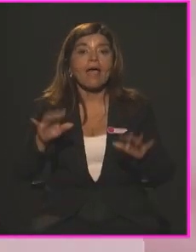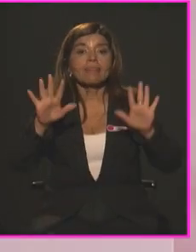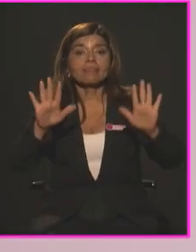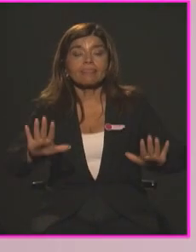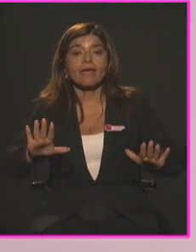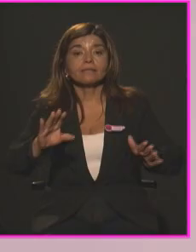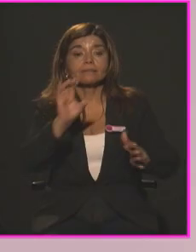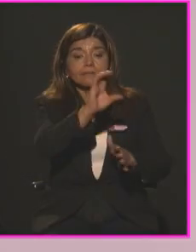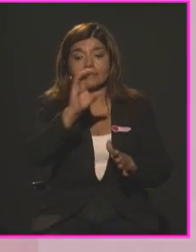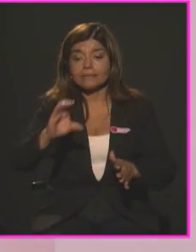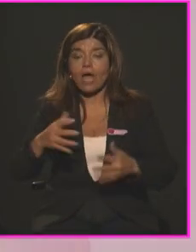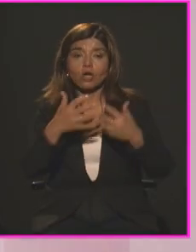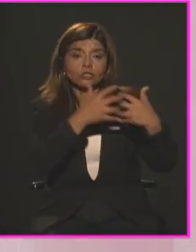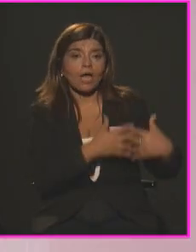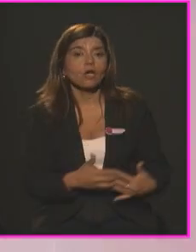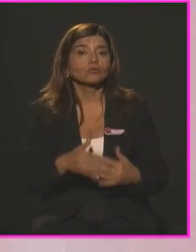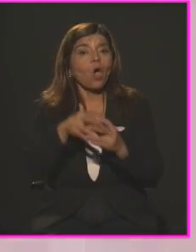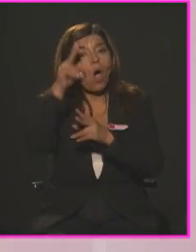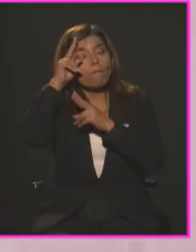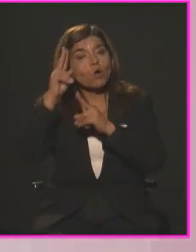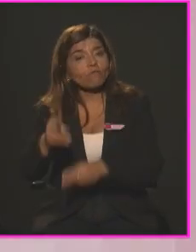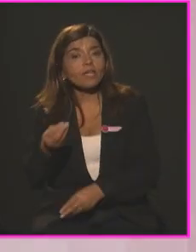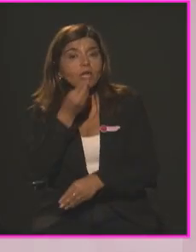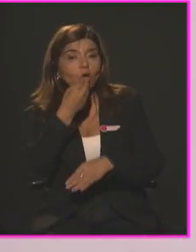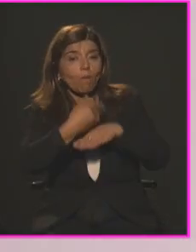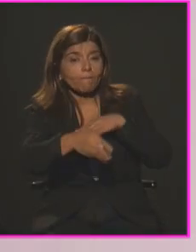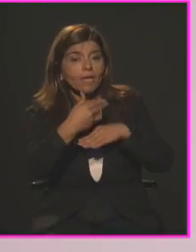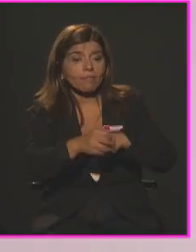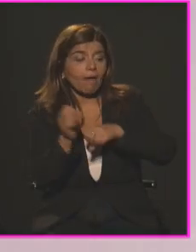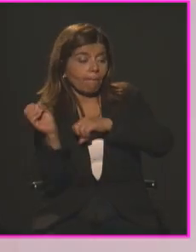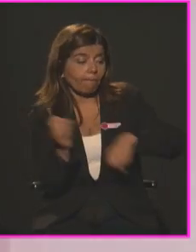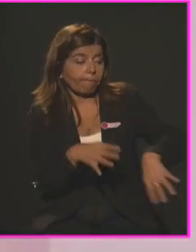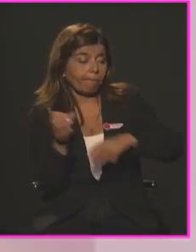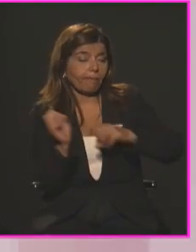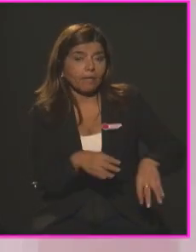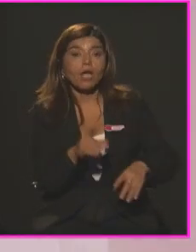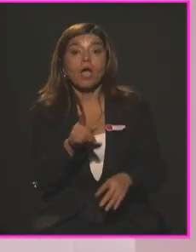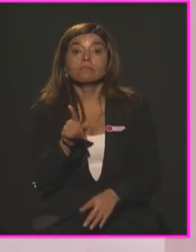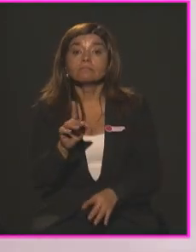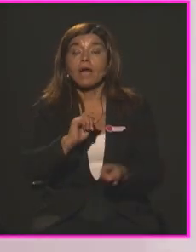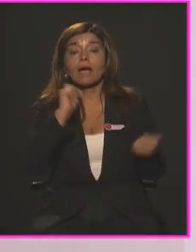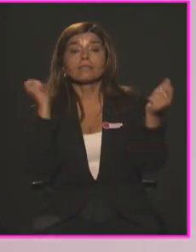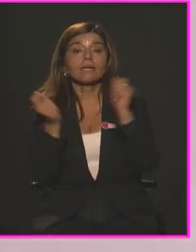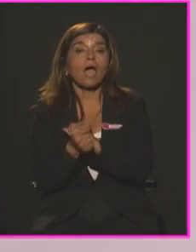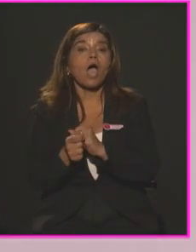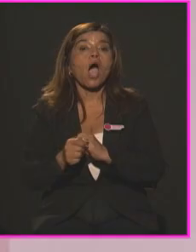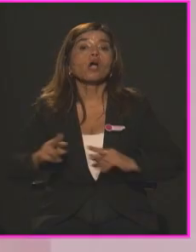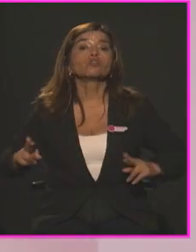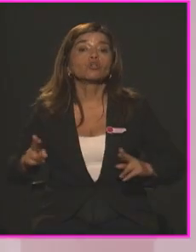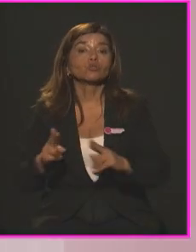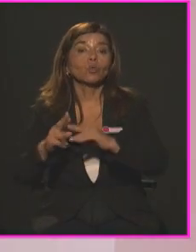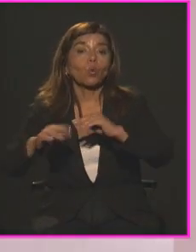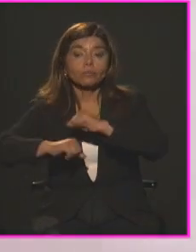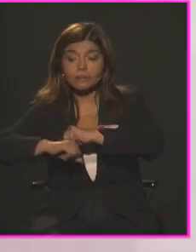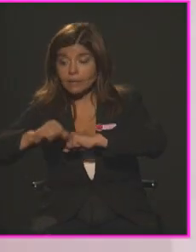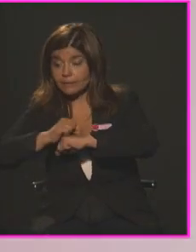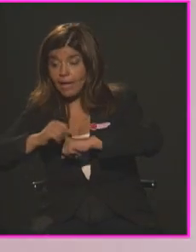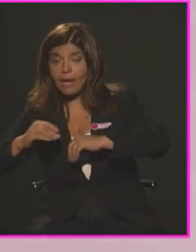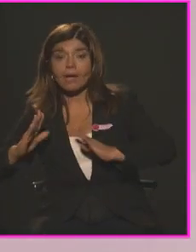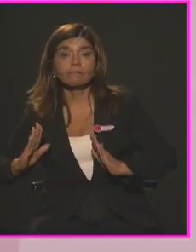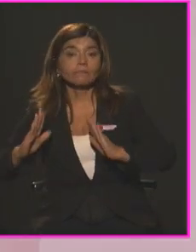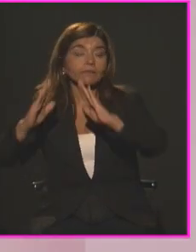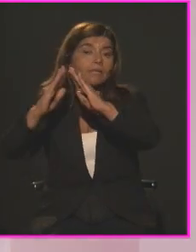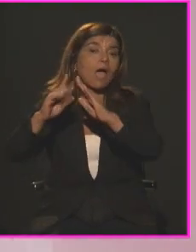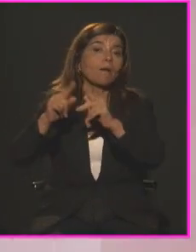have banned food from landfills. And instead, they are building infrastructure so that it can be composted and so